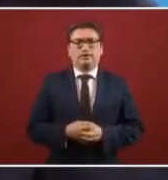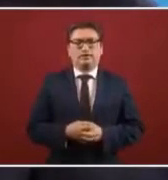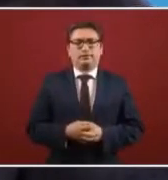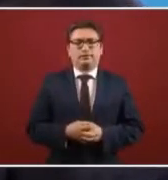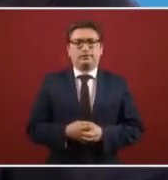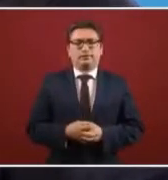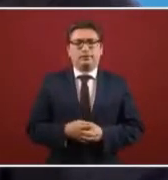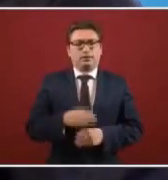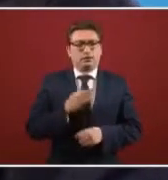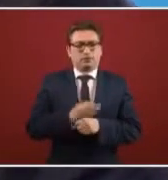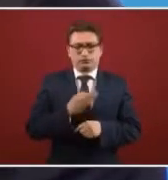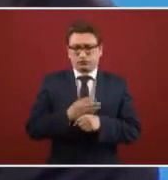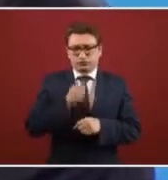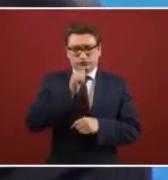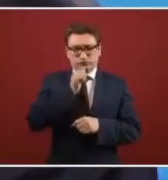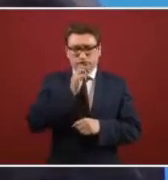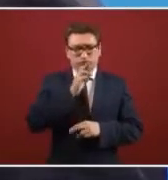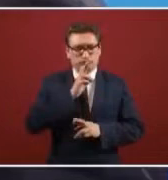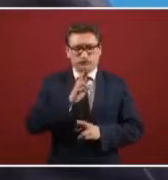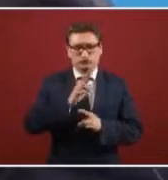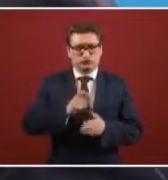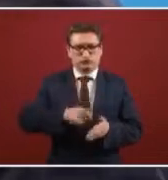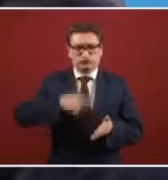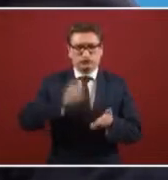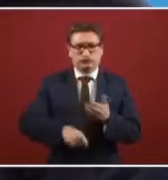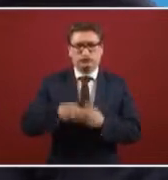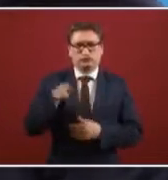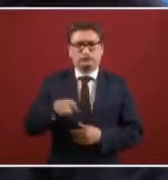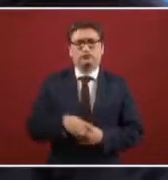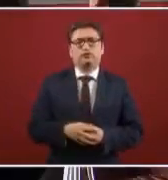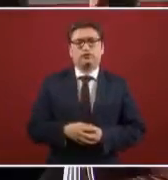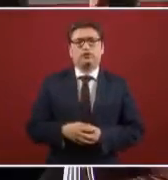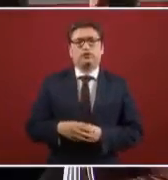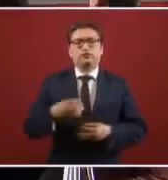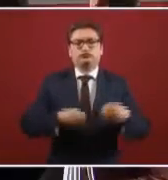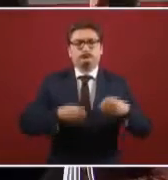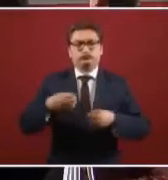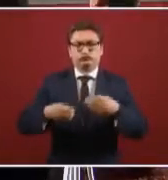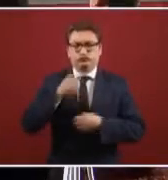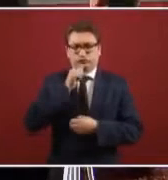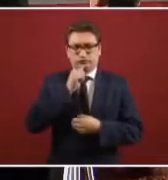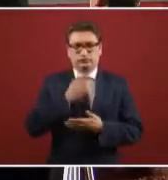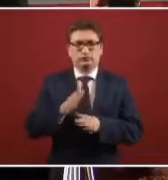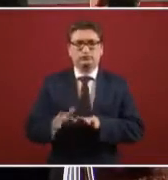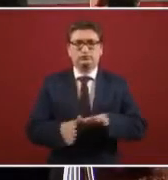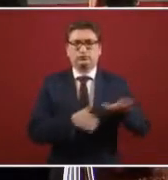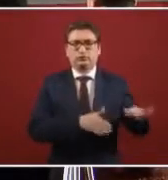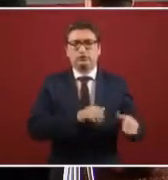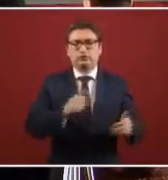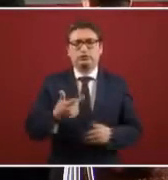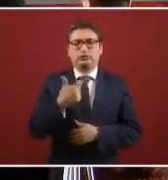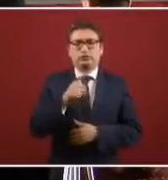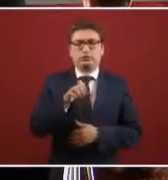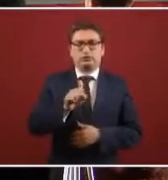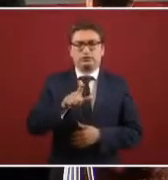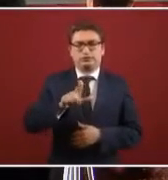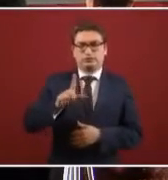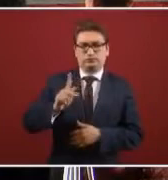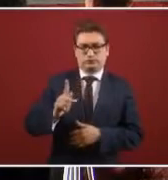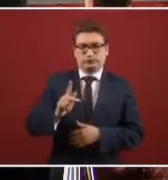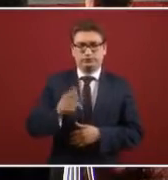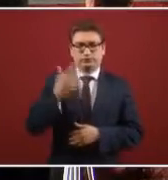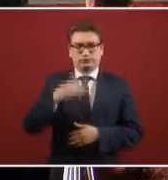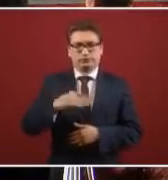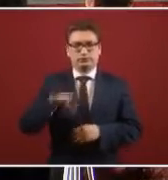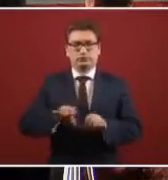sin resolución definitiva en el Poder Judicial. So they're Nos going vamos through al 3 judicial kilómetros powers for en lo que definitive corresponde a